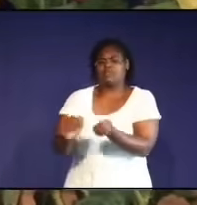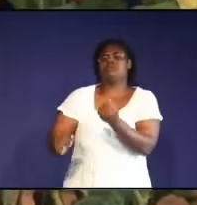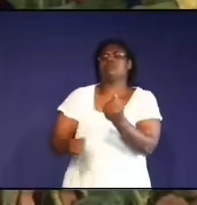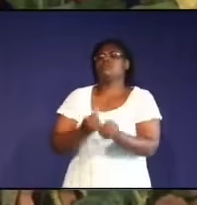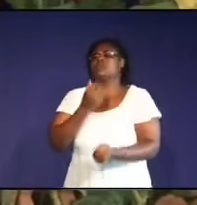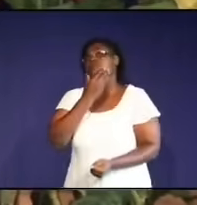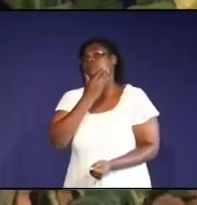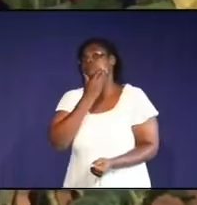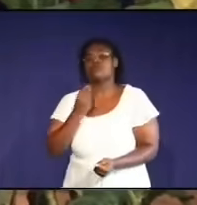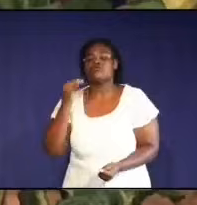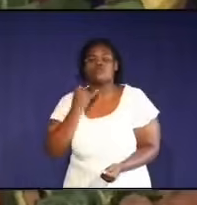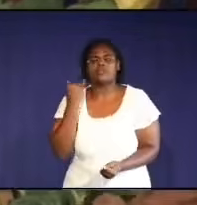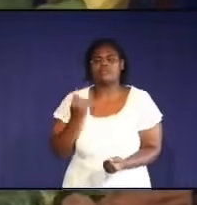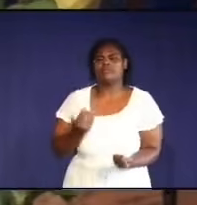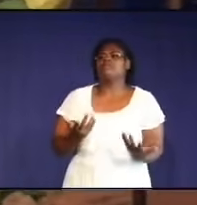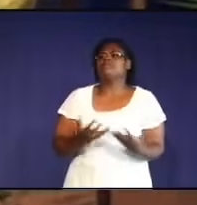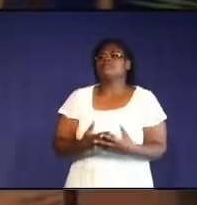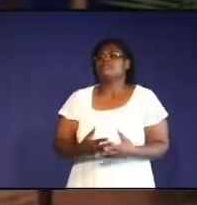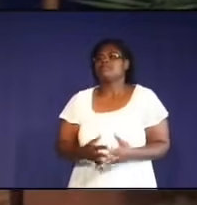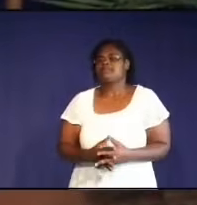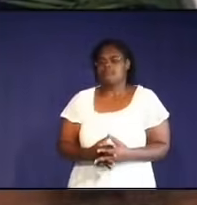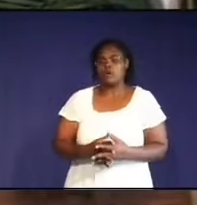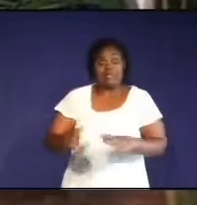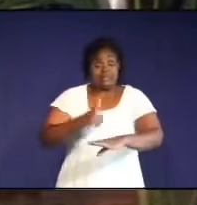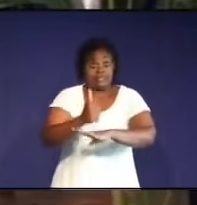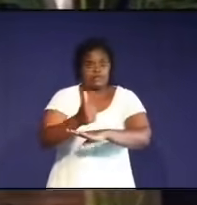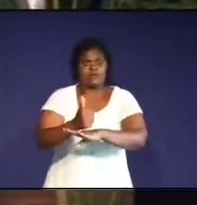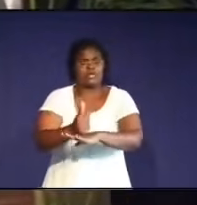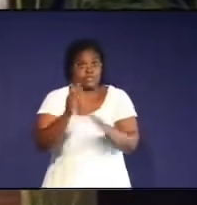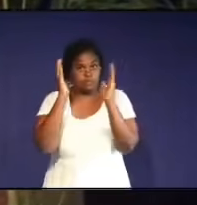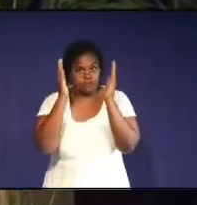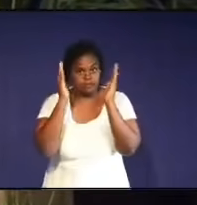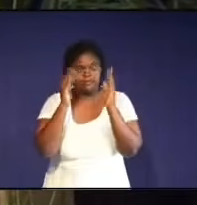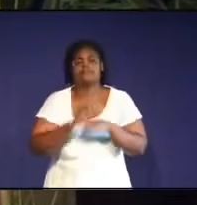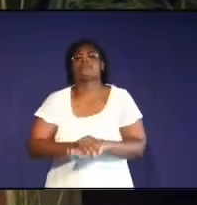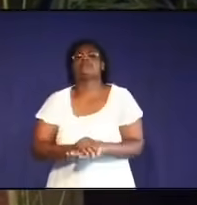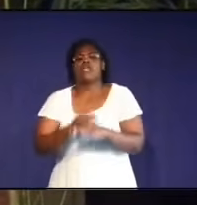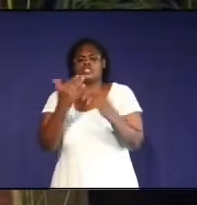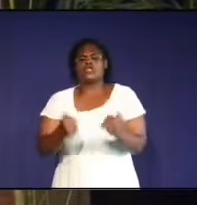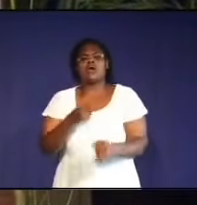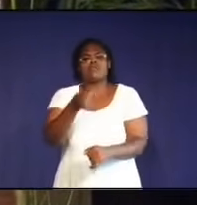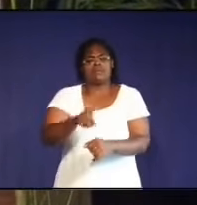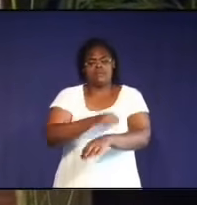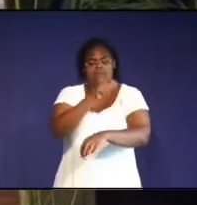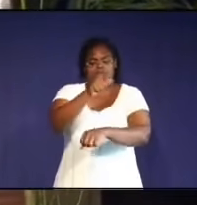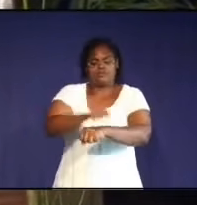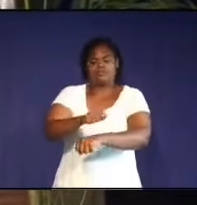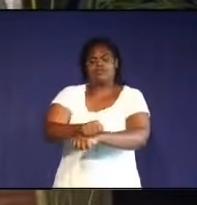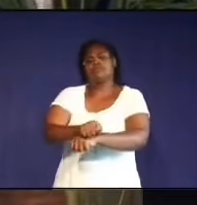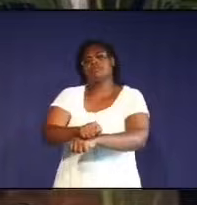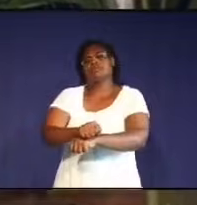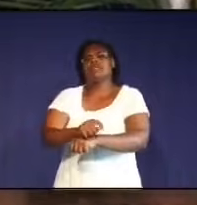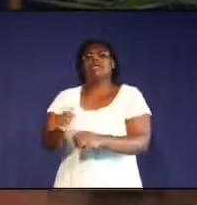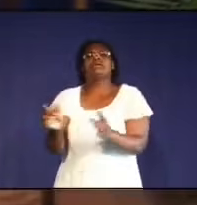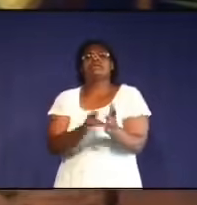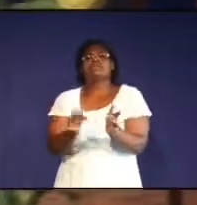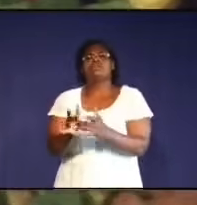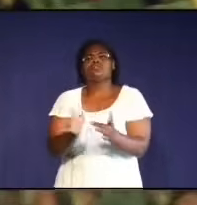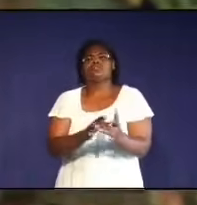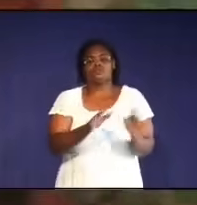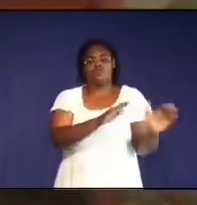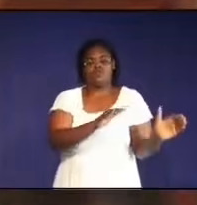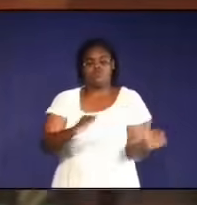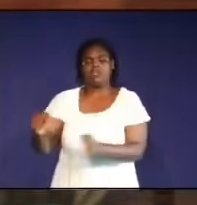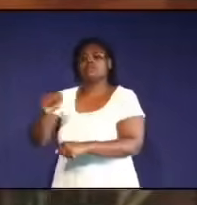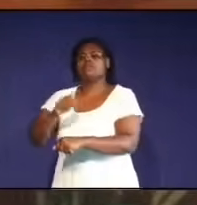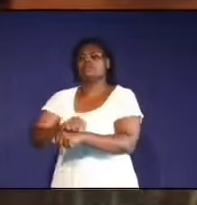Jerusalem? Hang with me. I'm laying a foundation. So they're in the temple, and Jesus is now leaving the